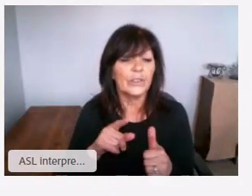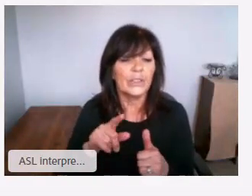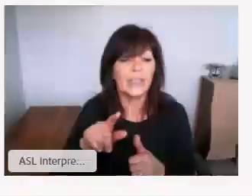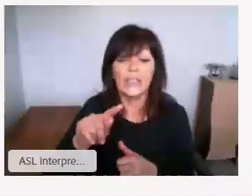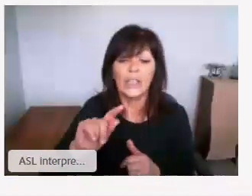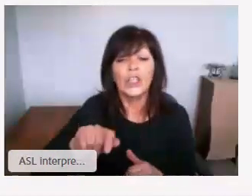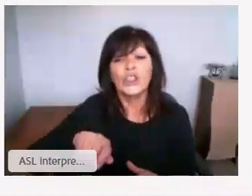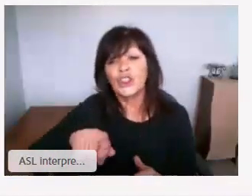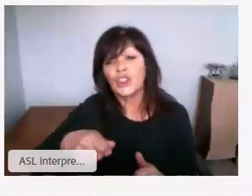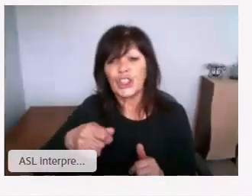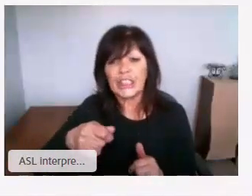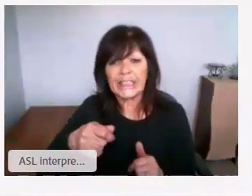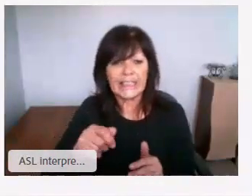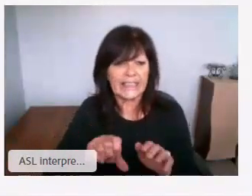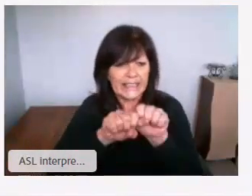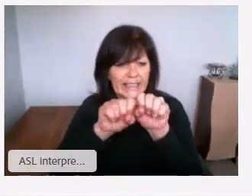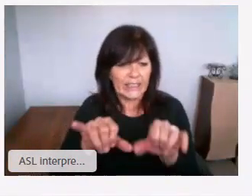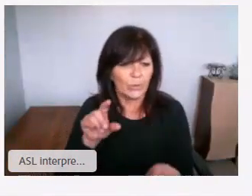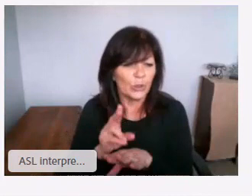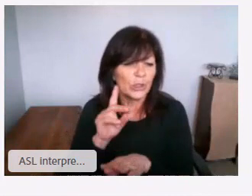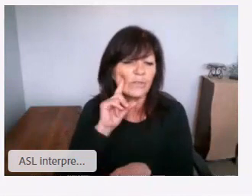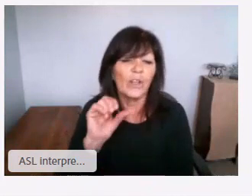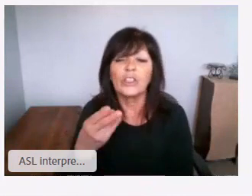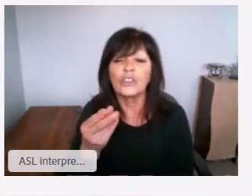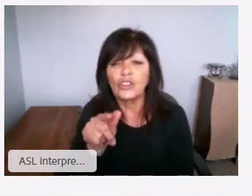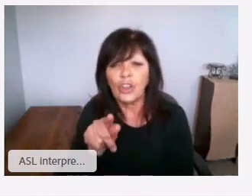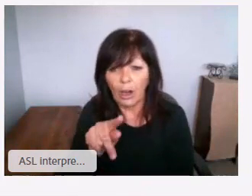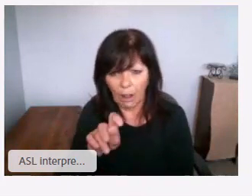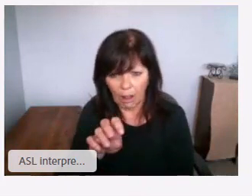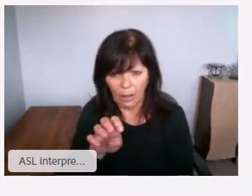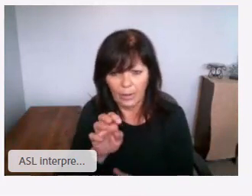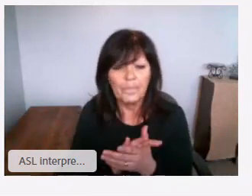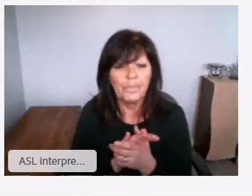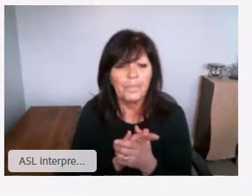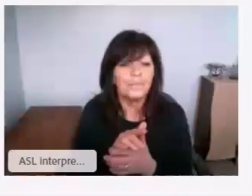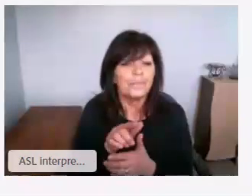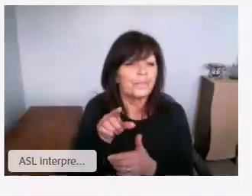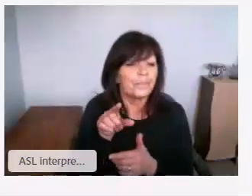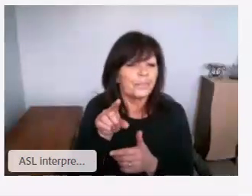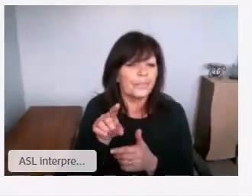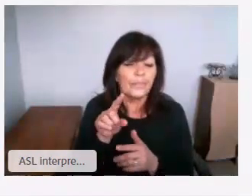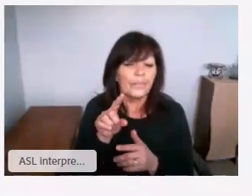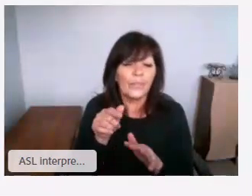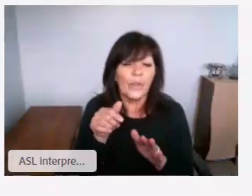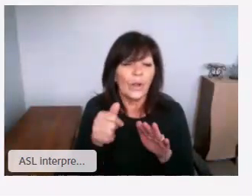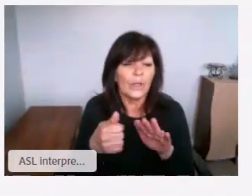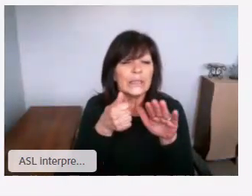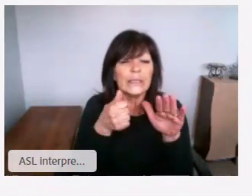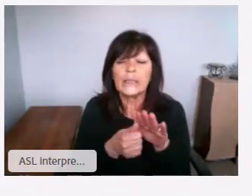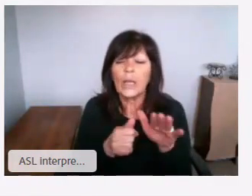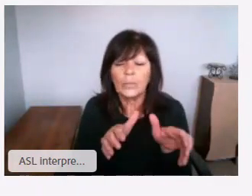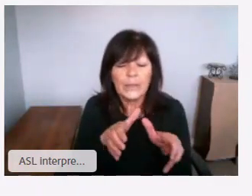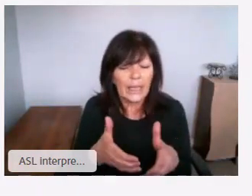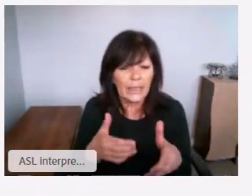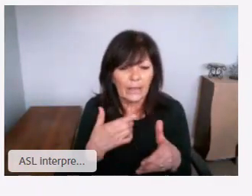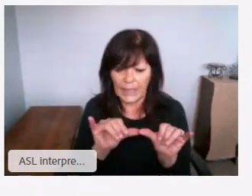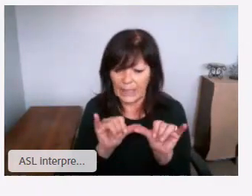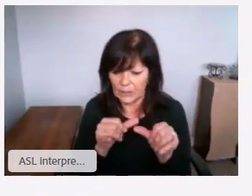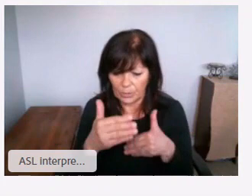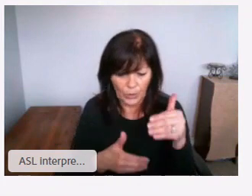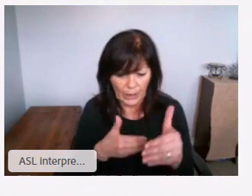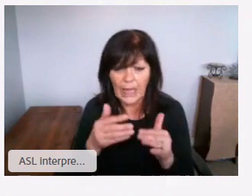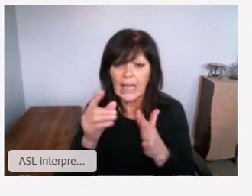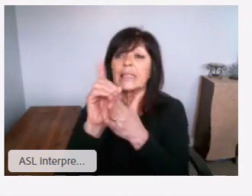the self-driving shuttle. And it only includes a subset of the system engineering process. The design, build,